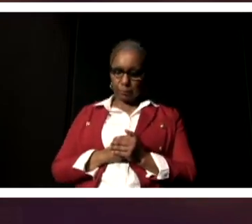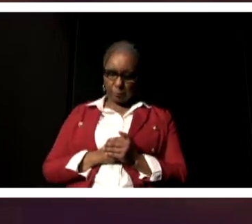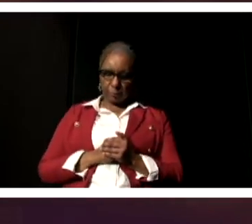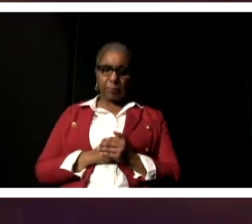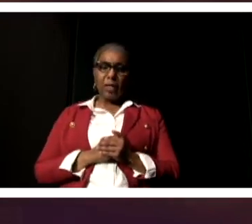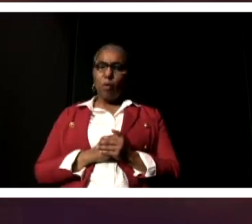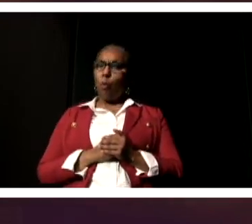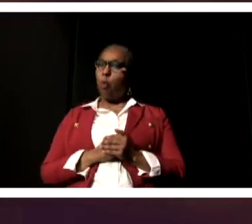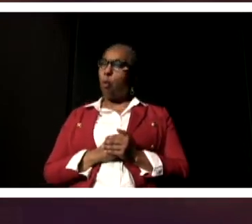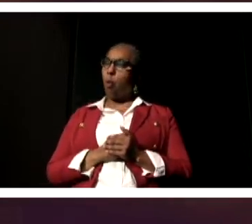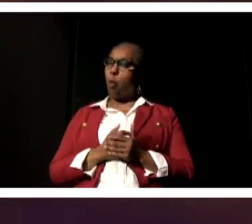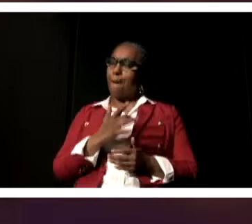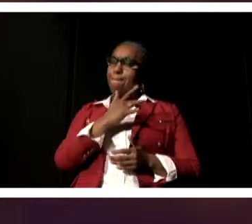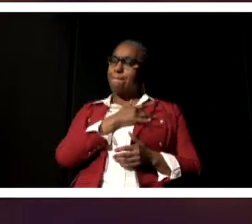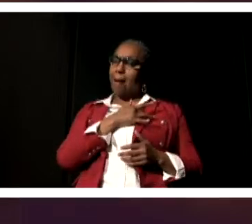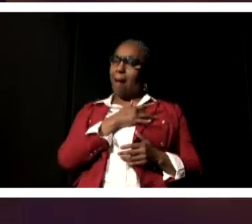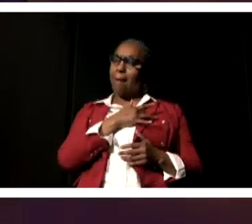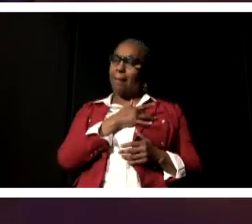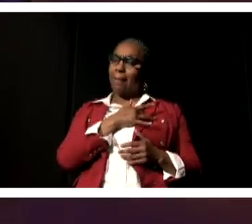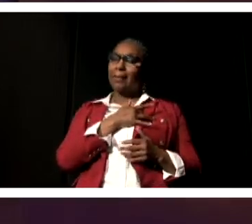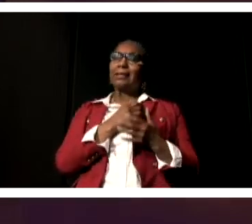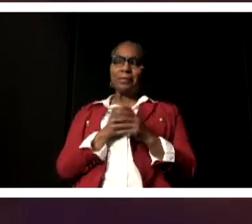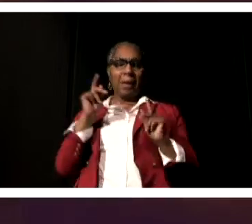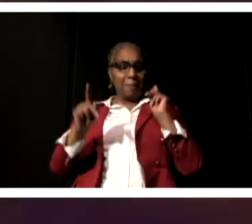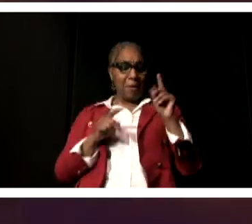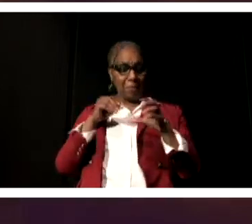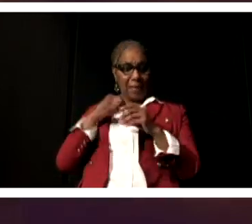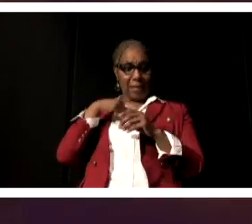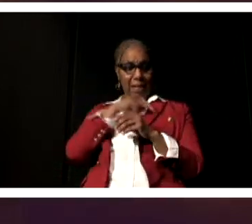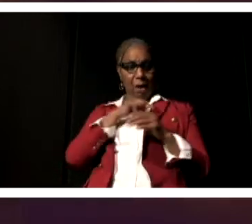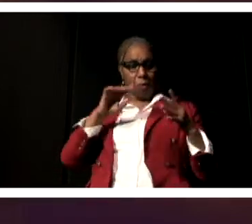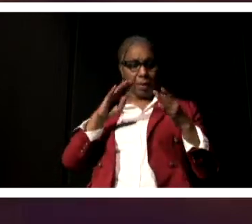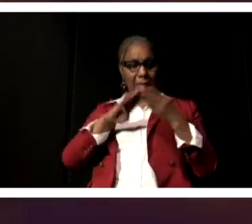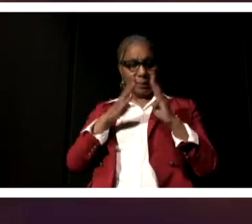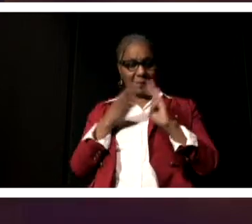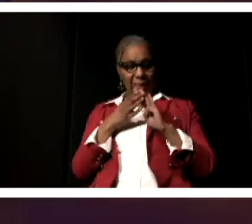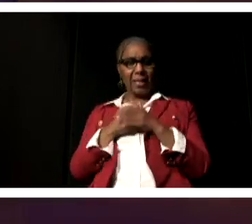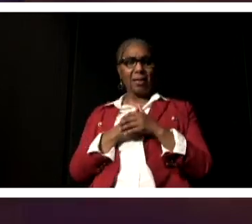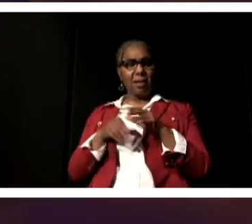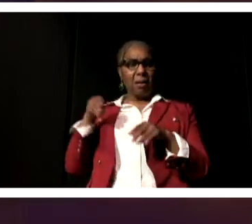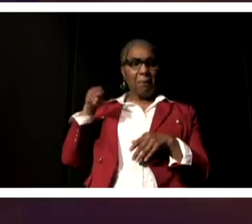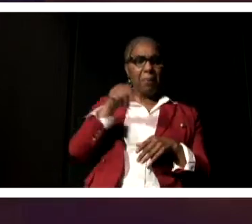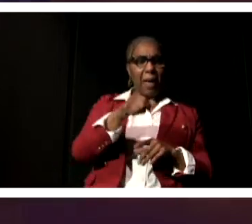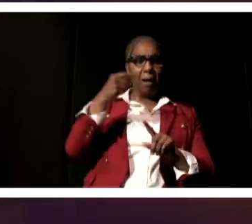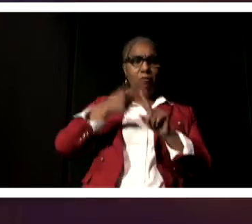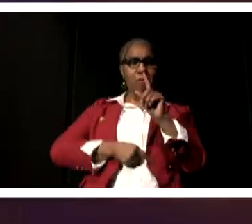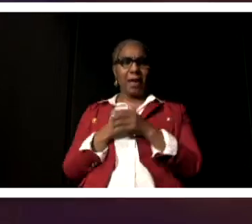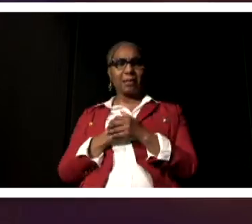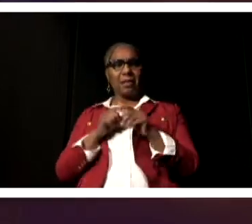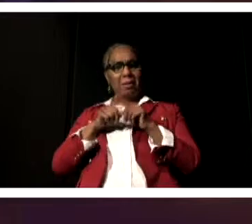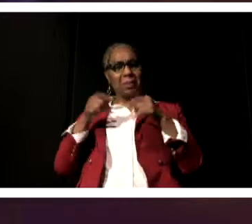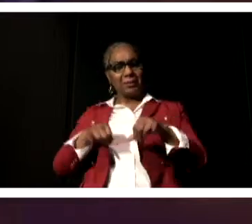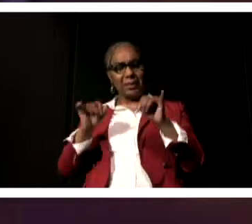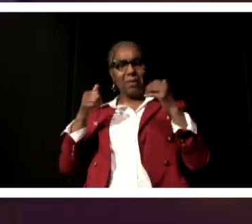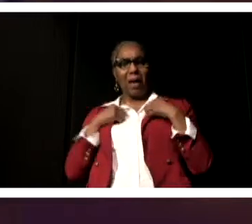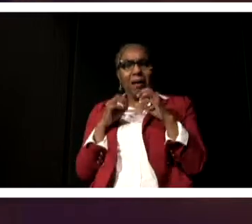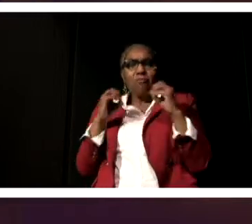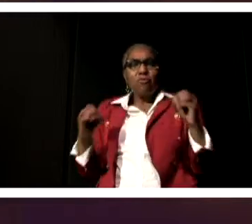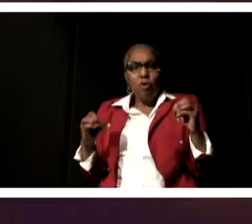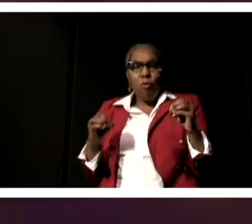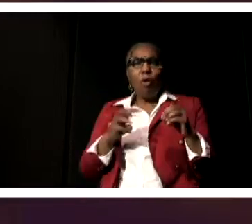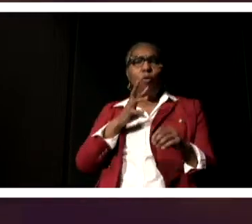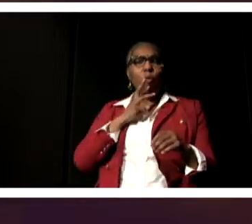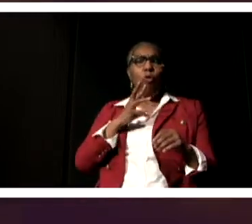It breaks my heart that residents of our great city are paying rent, but still have no running